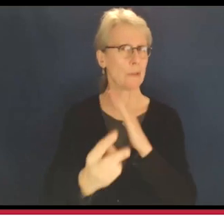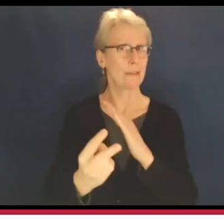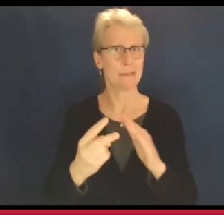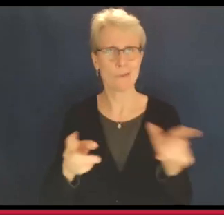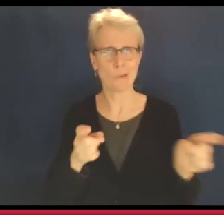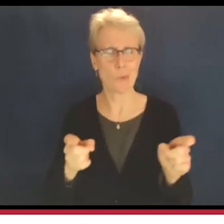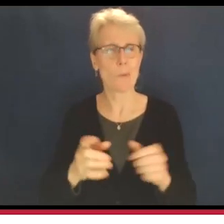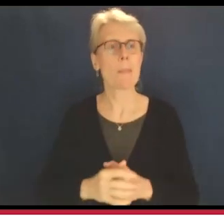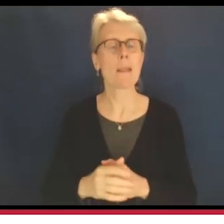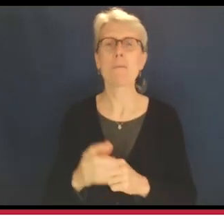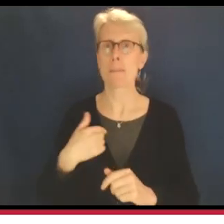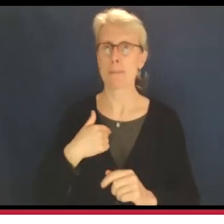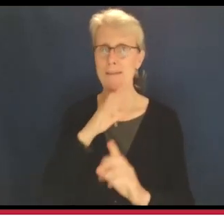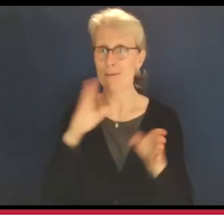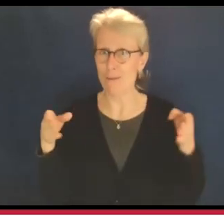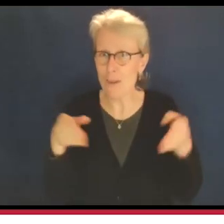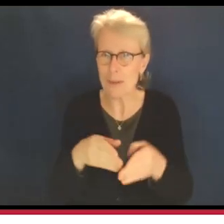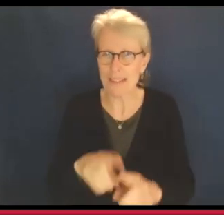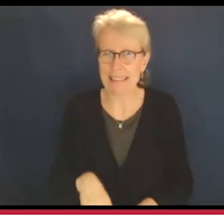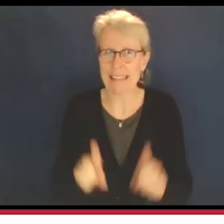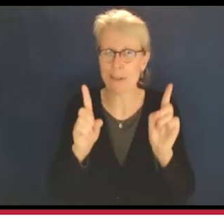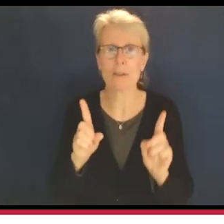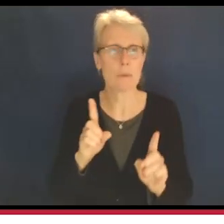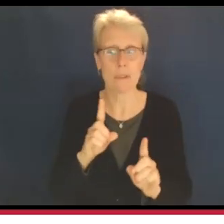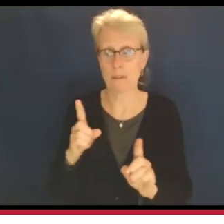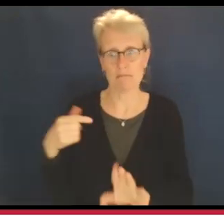which is the question of what we learn and what we